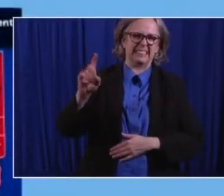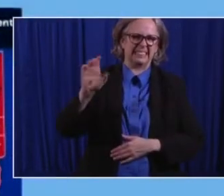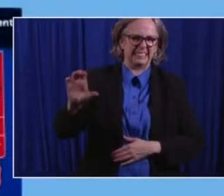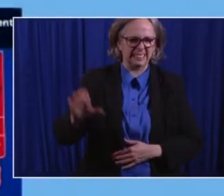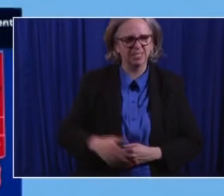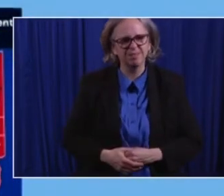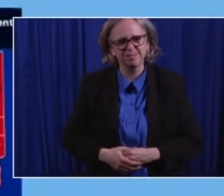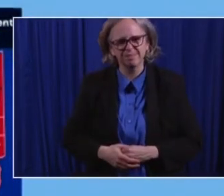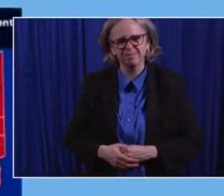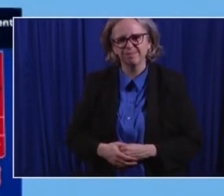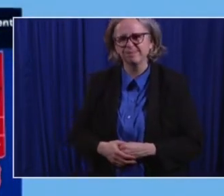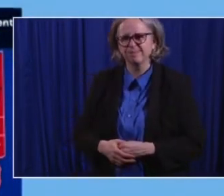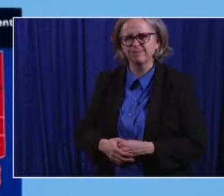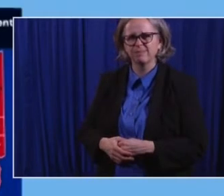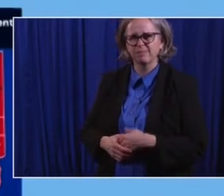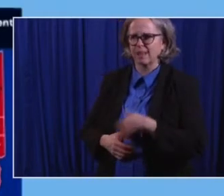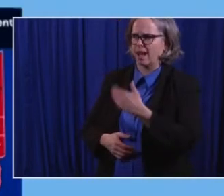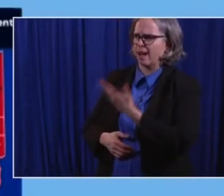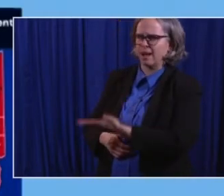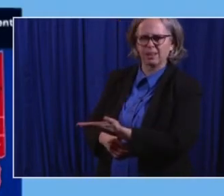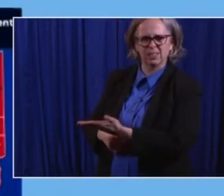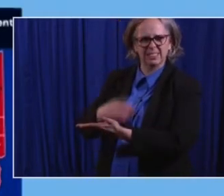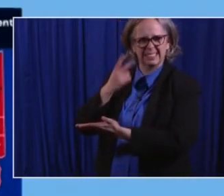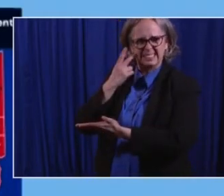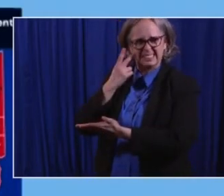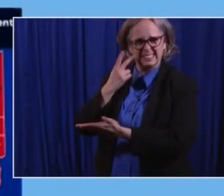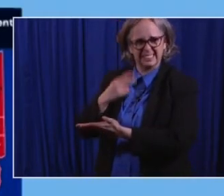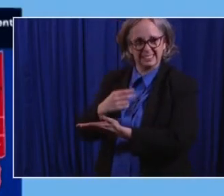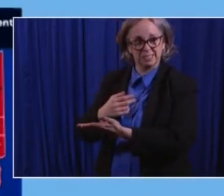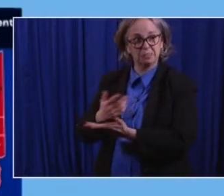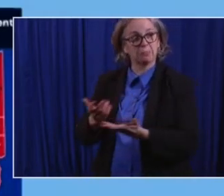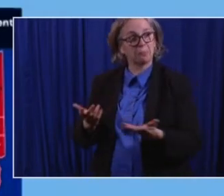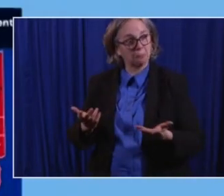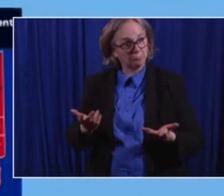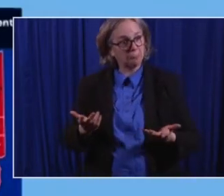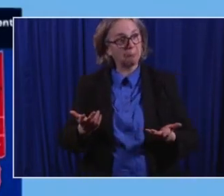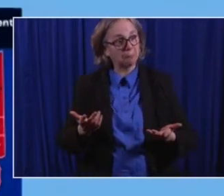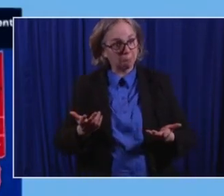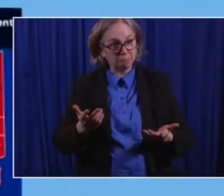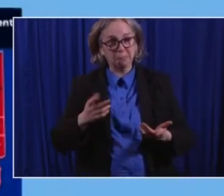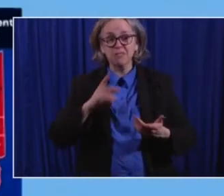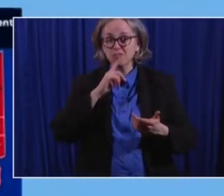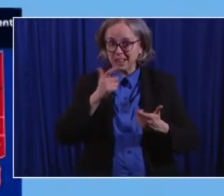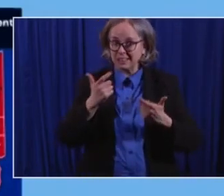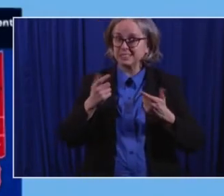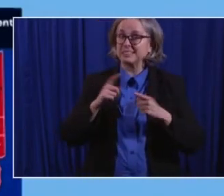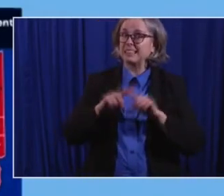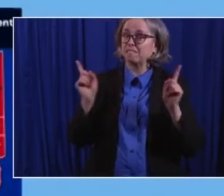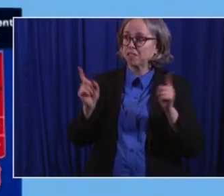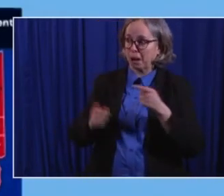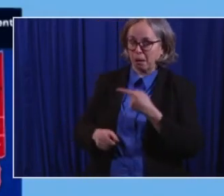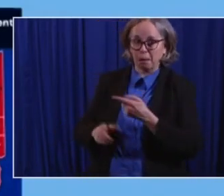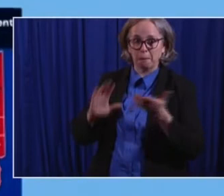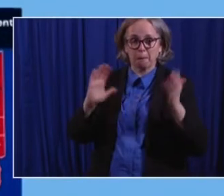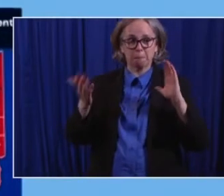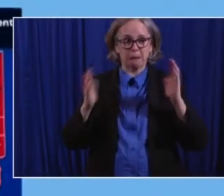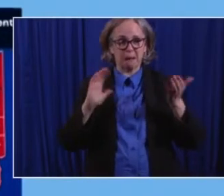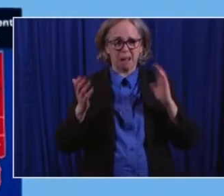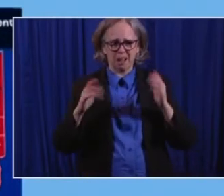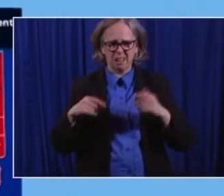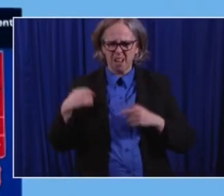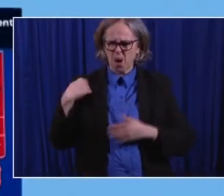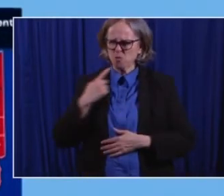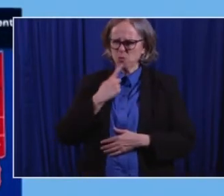And you'll see our slide alert map. For many weeks, our alert map has stayed the same. We got a